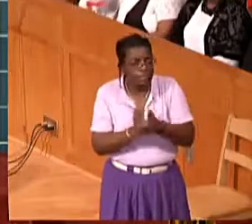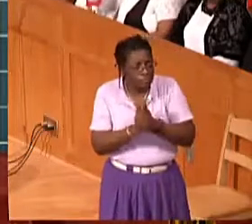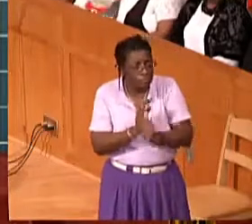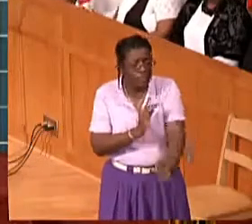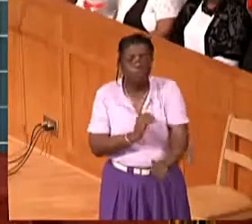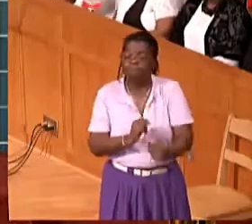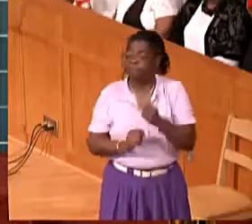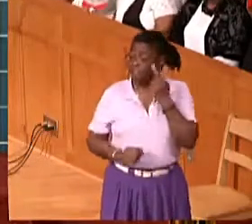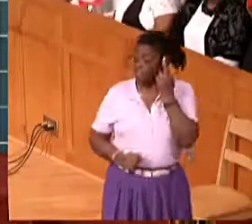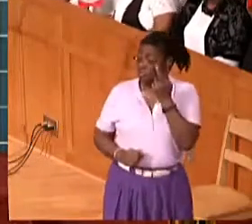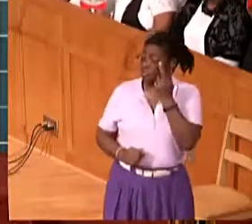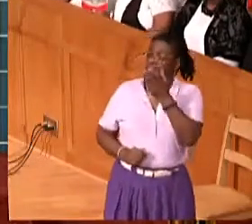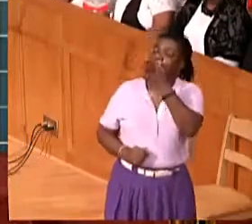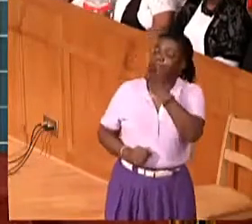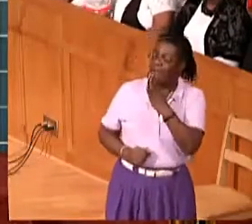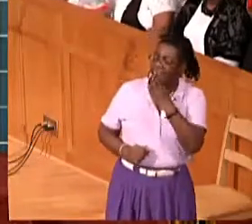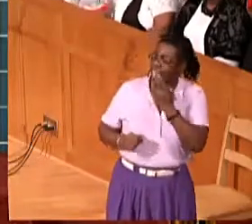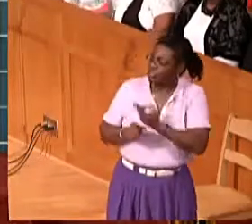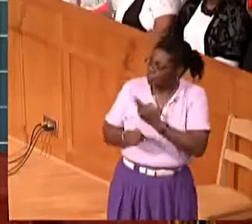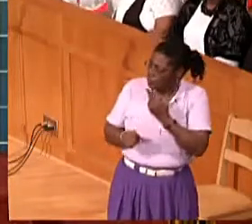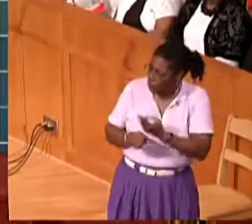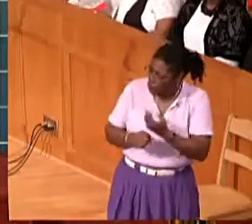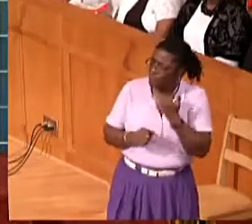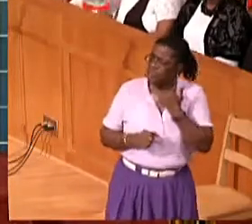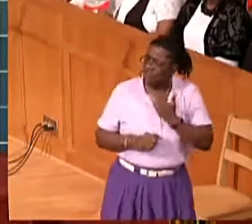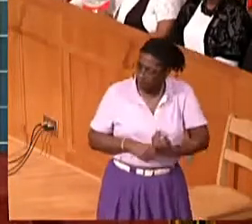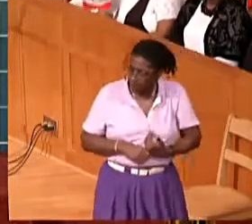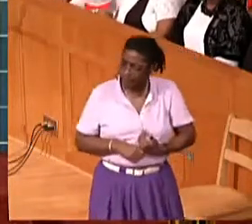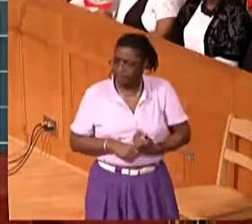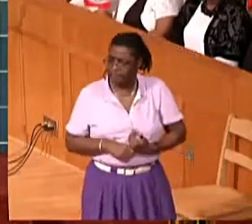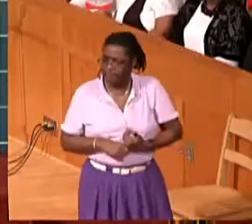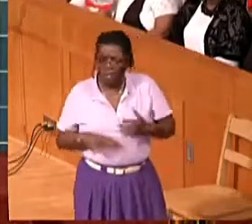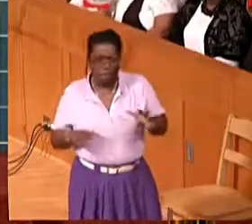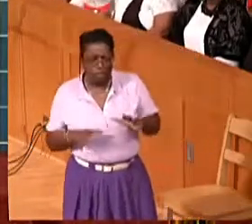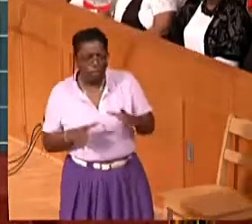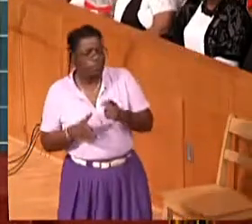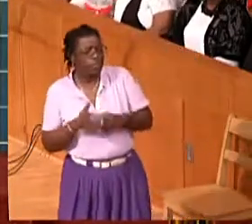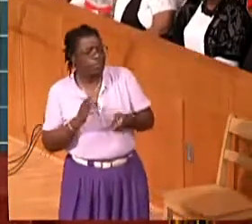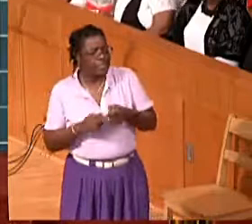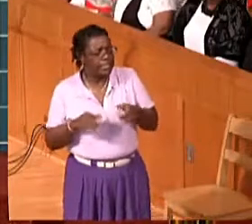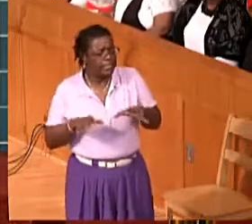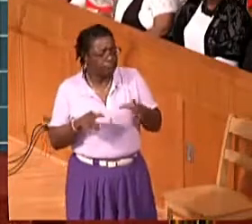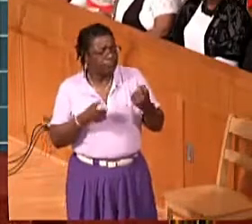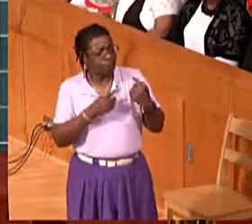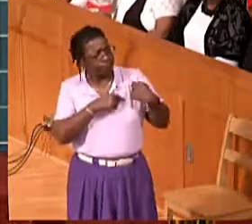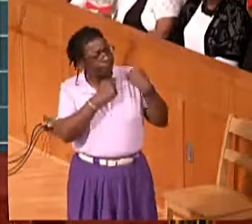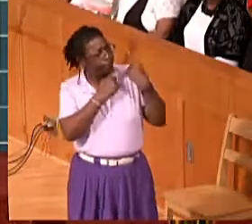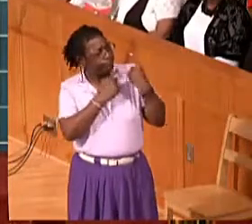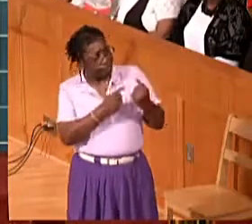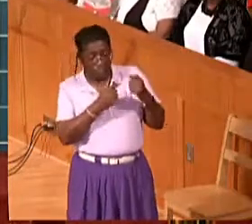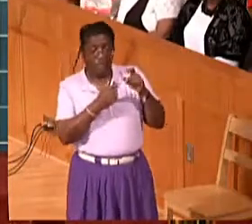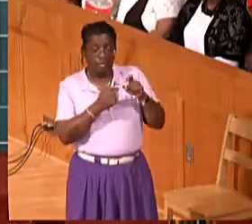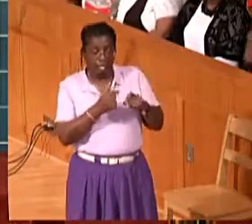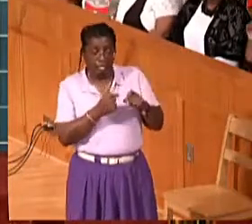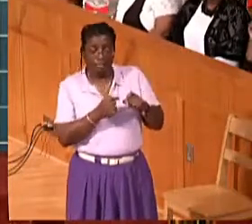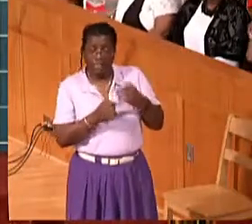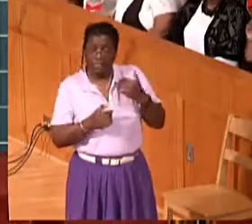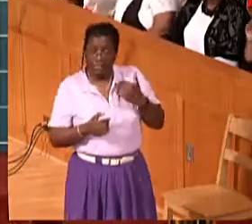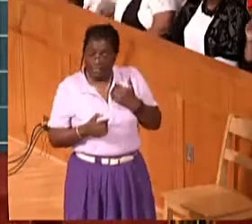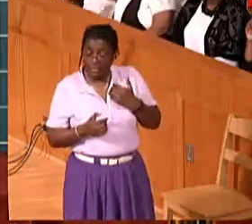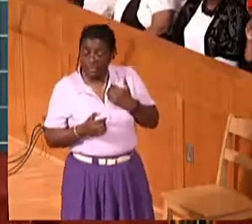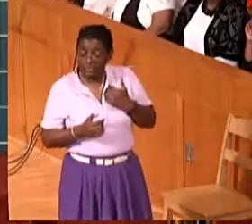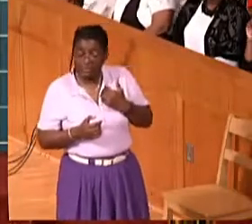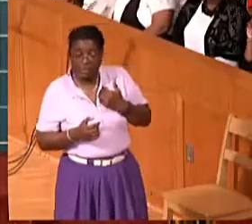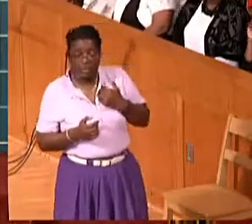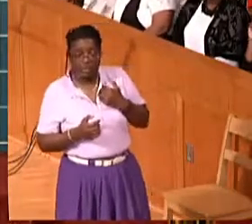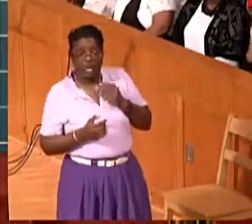reason God can use me, the reason God can do what he did for me, was back when I joined church. And I